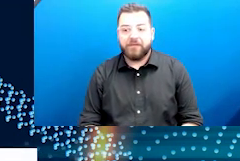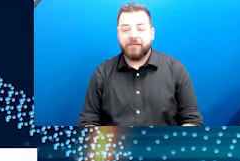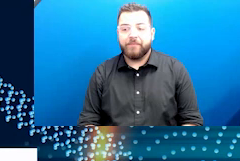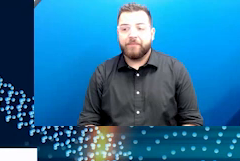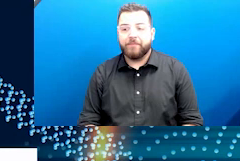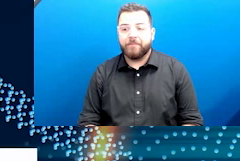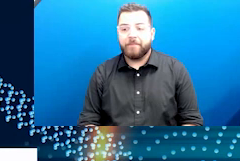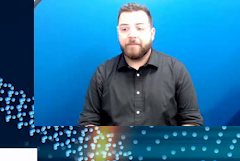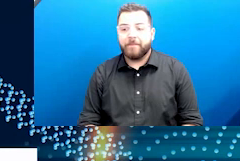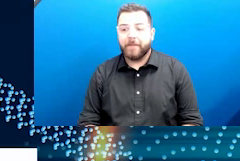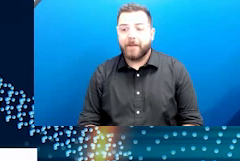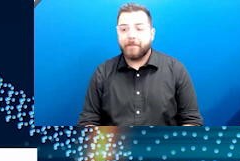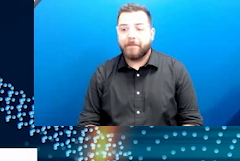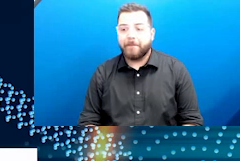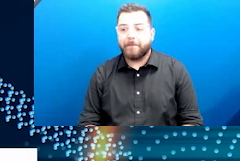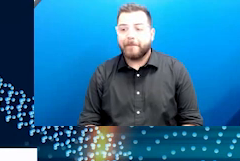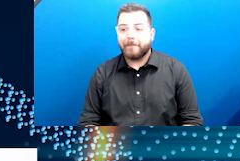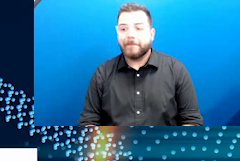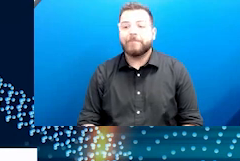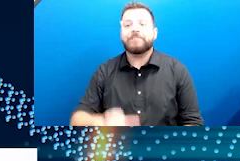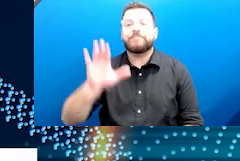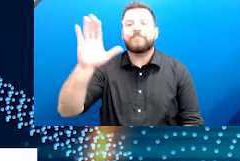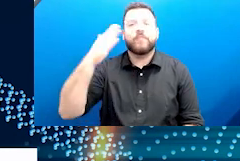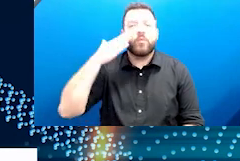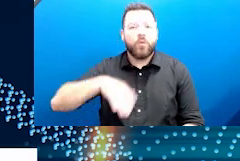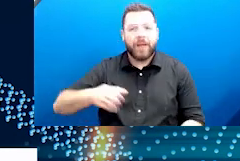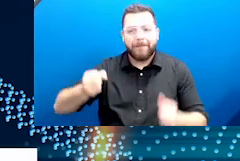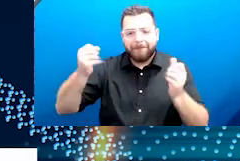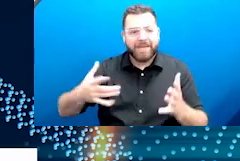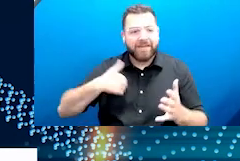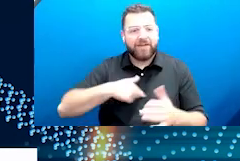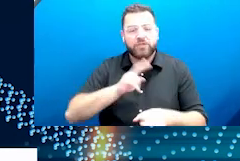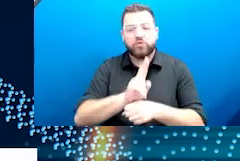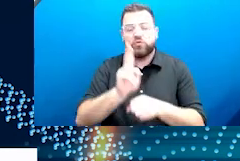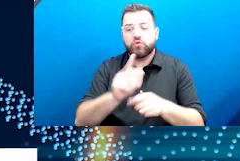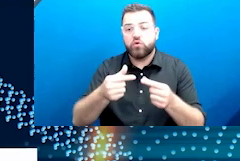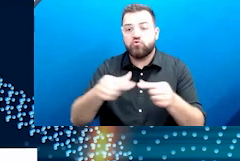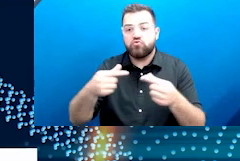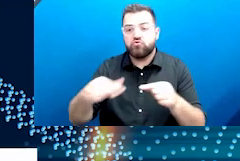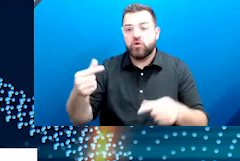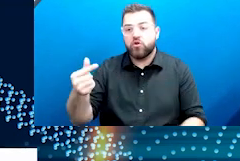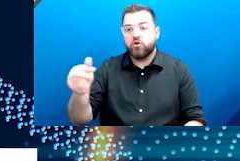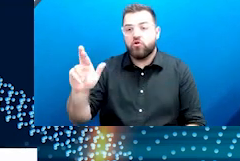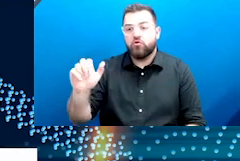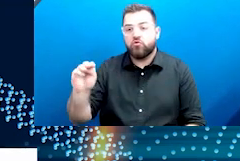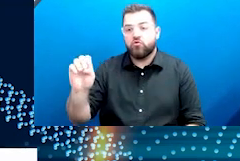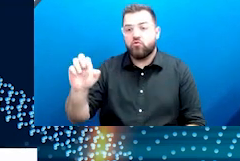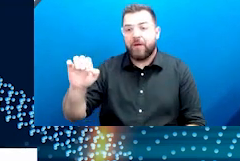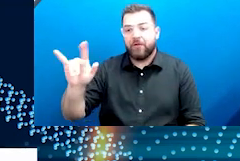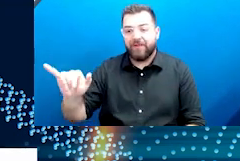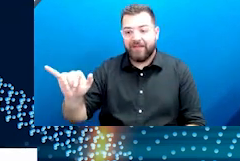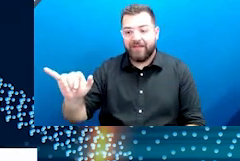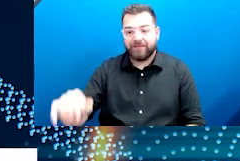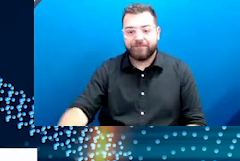Grammarly. I know a lot of us use Grammarly as well too, but Grammarly